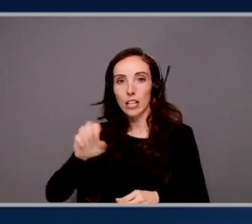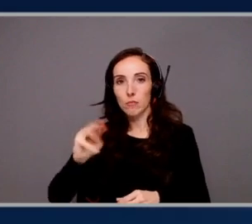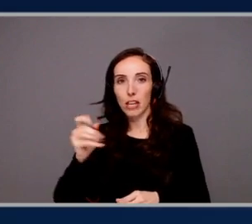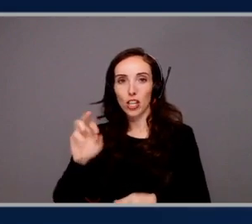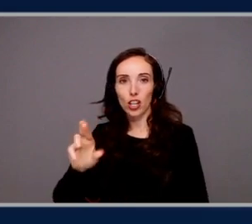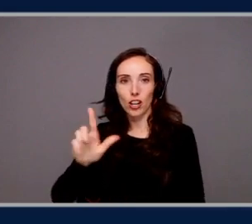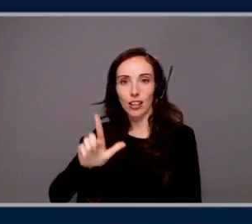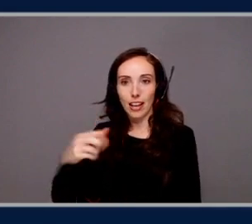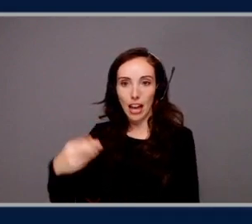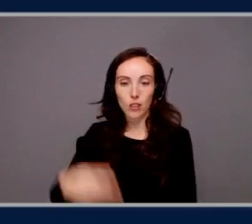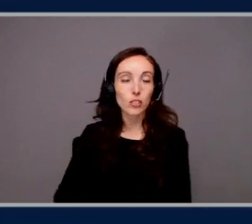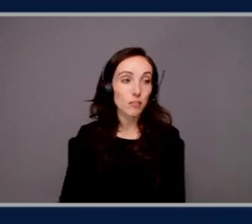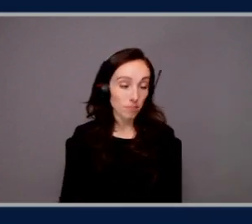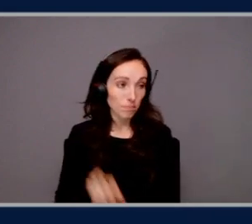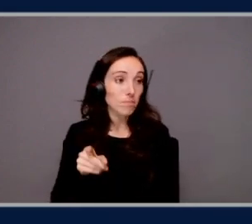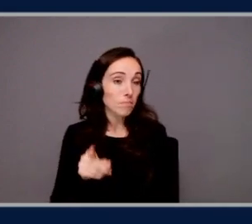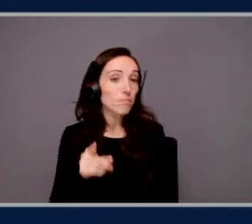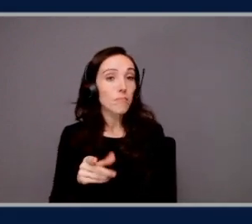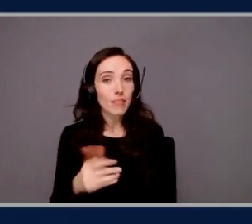a dedicated